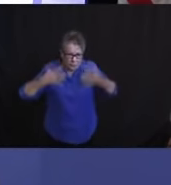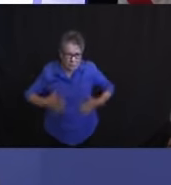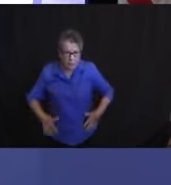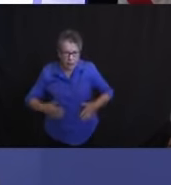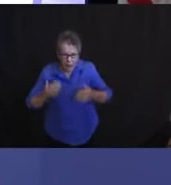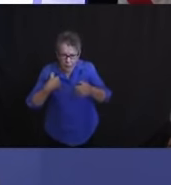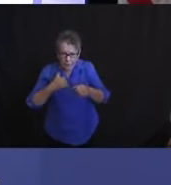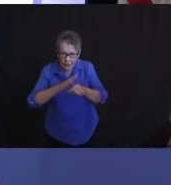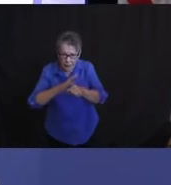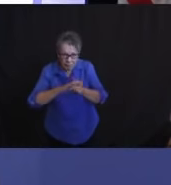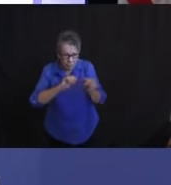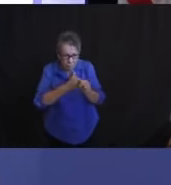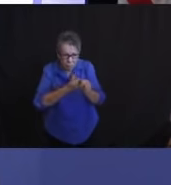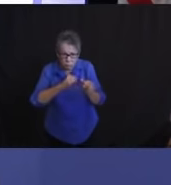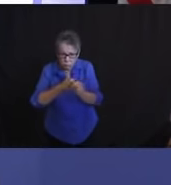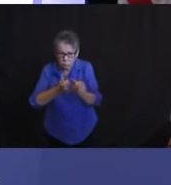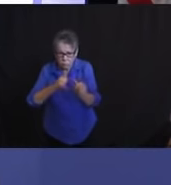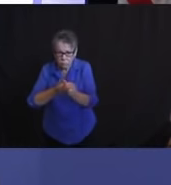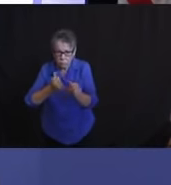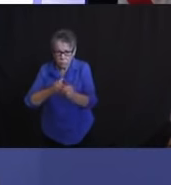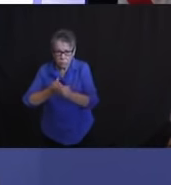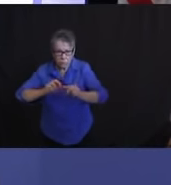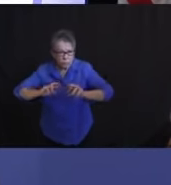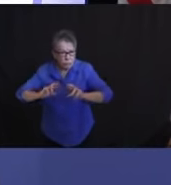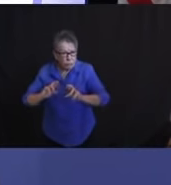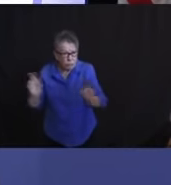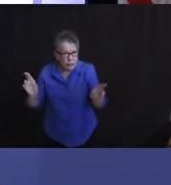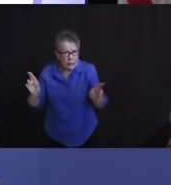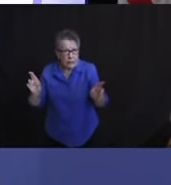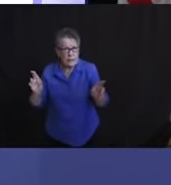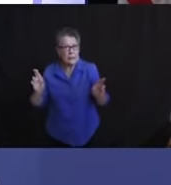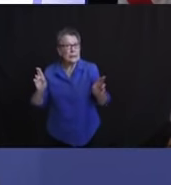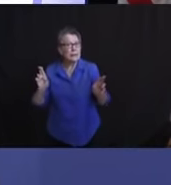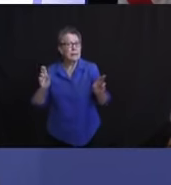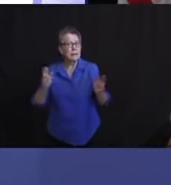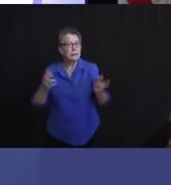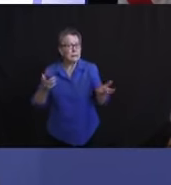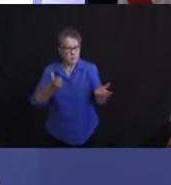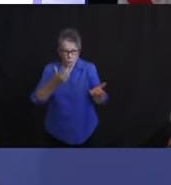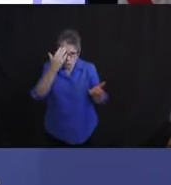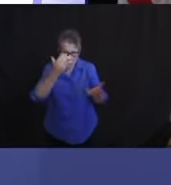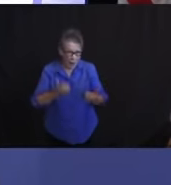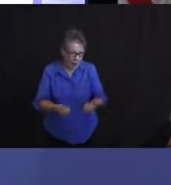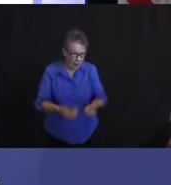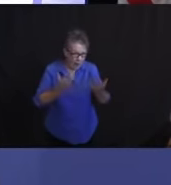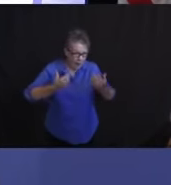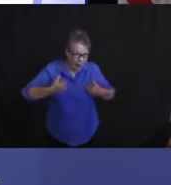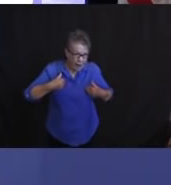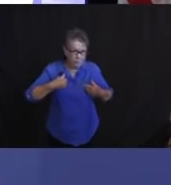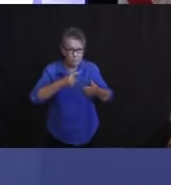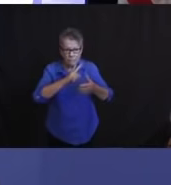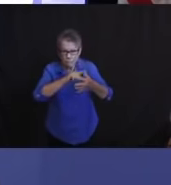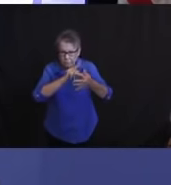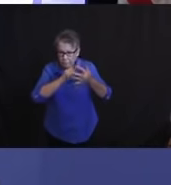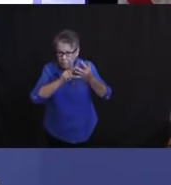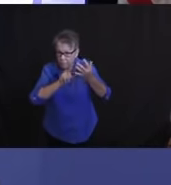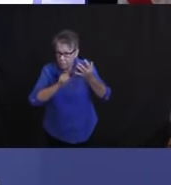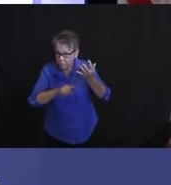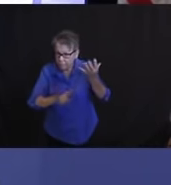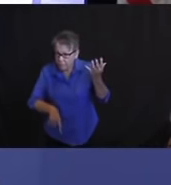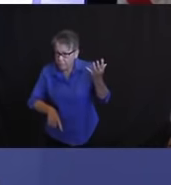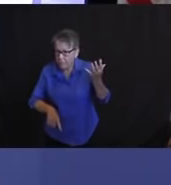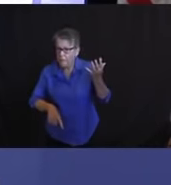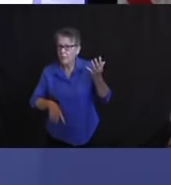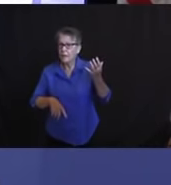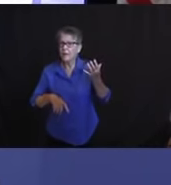facility their stockpile of PPE, not only what they're using now, but what we'll need in the future.